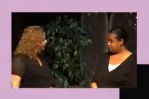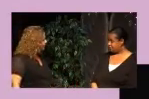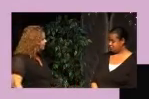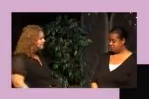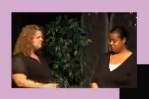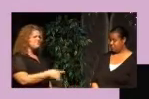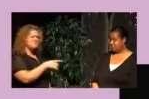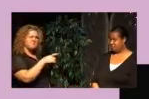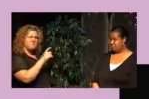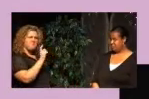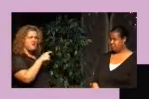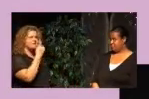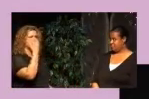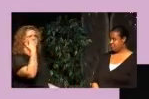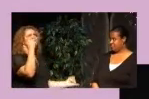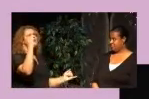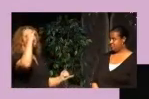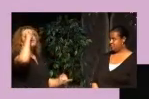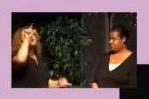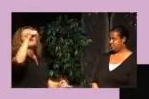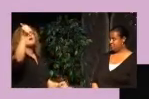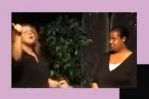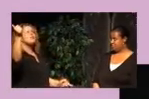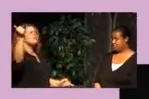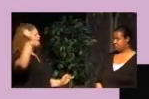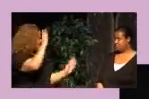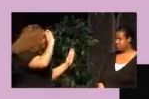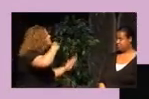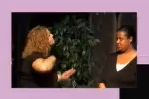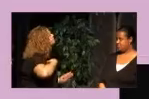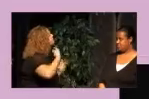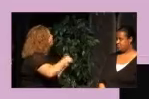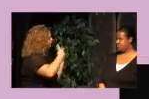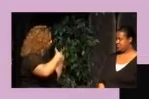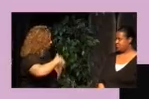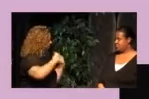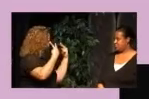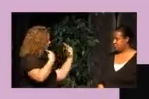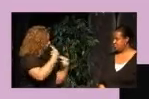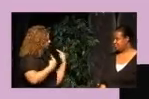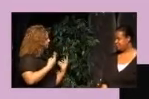You must have been distracted. Closer attention while you study me.